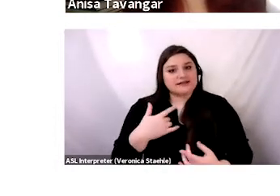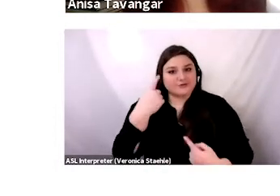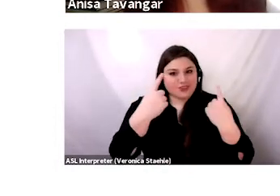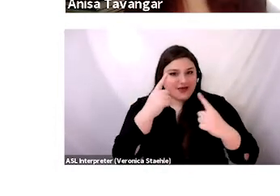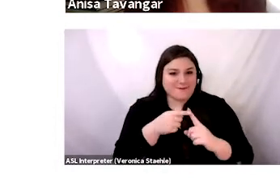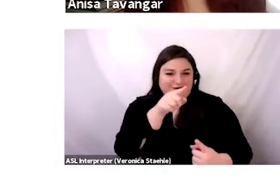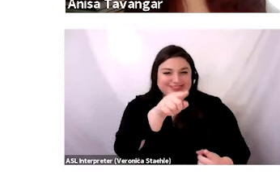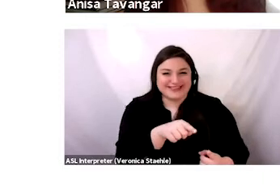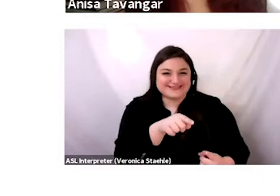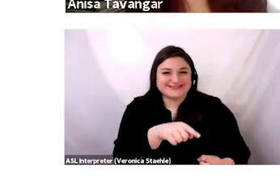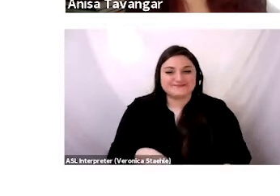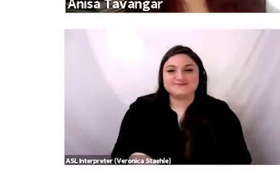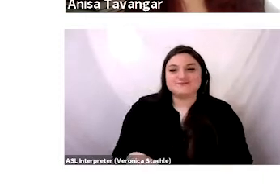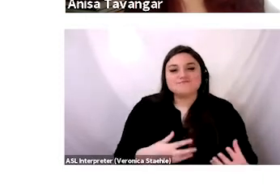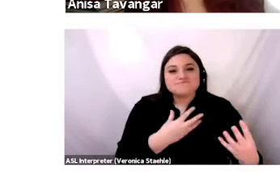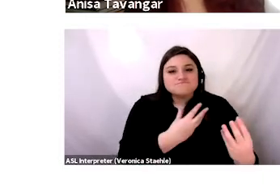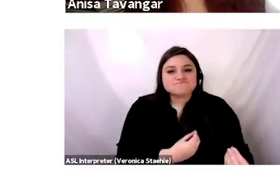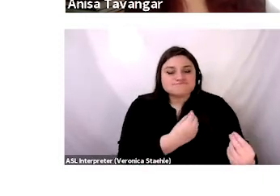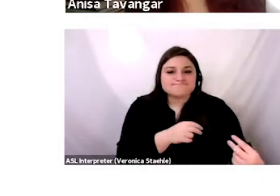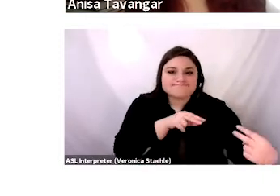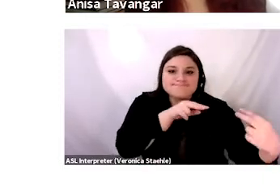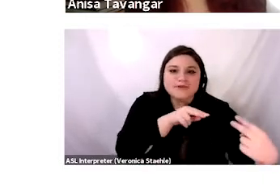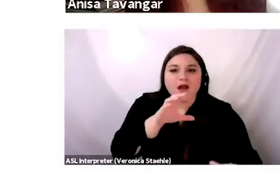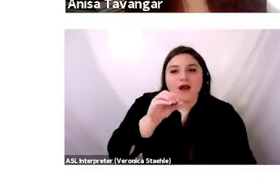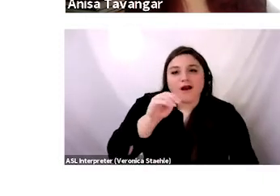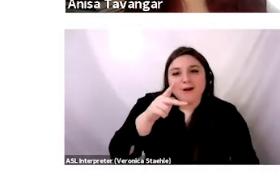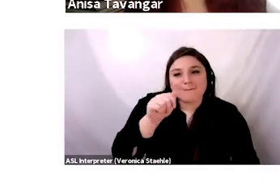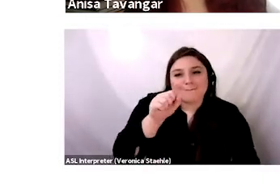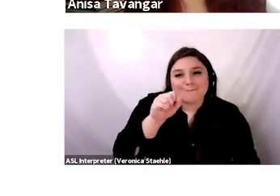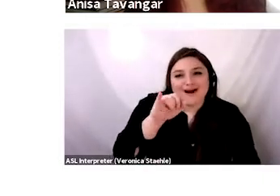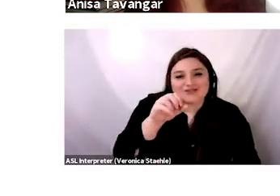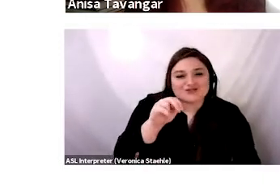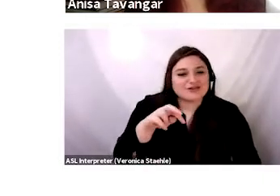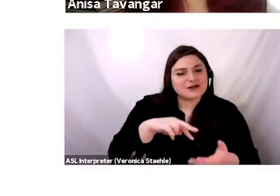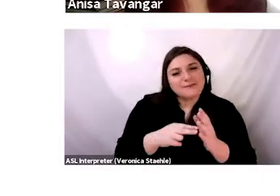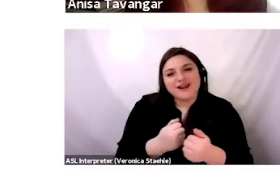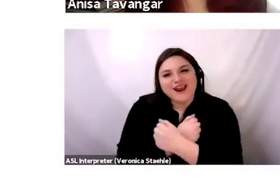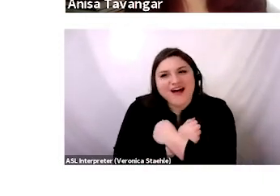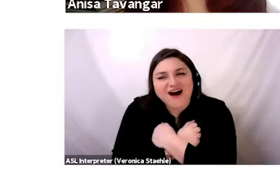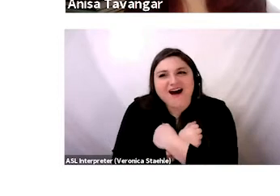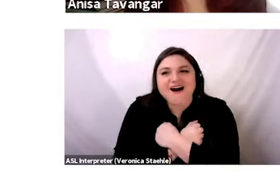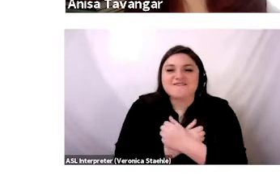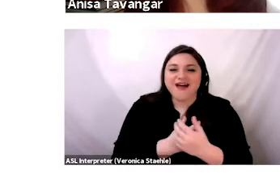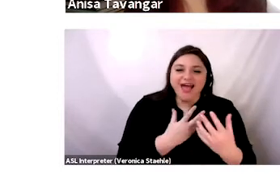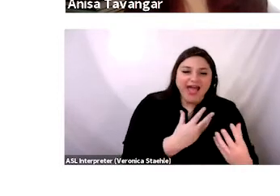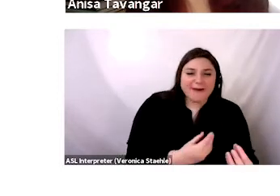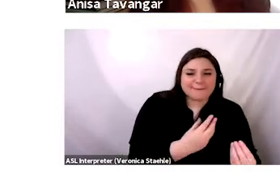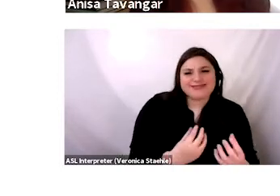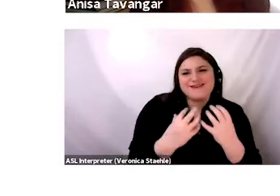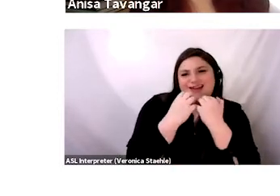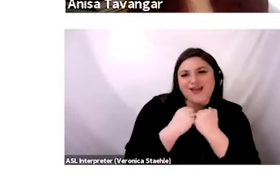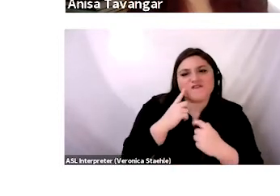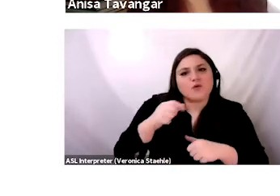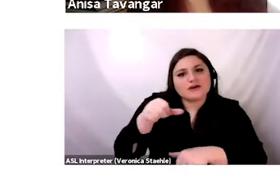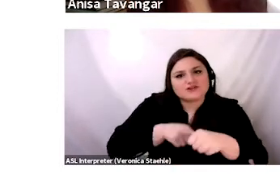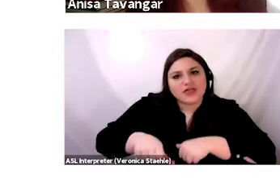me. Compassion, which is really about feeling love and empathy and care towards